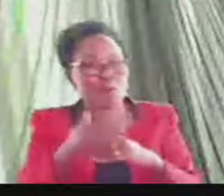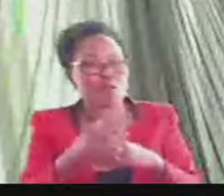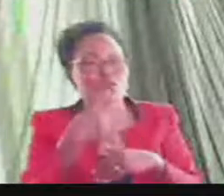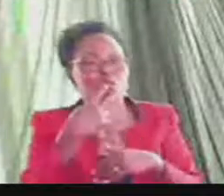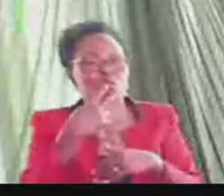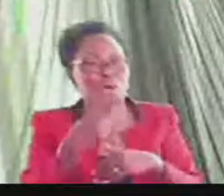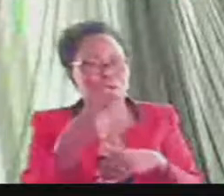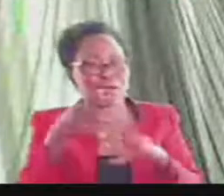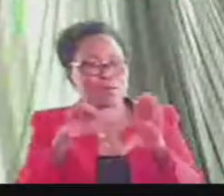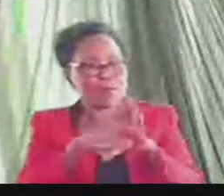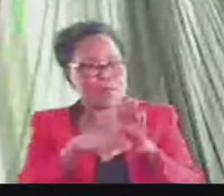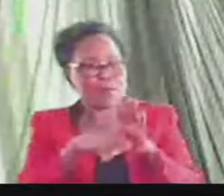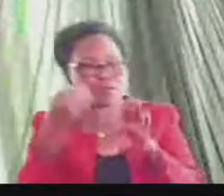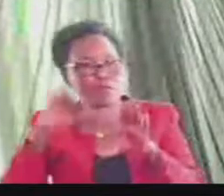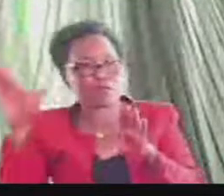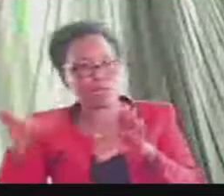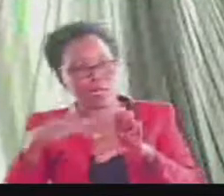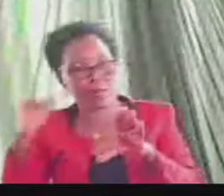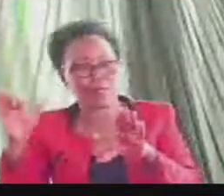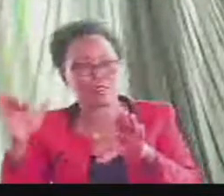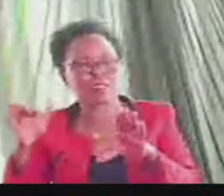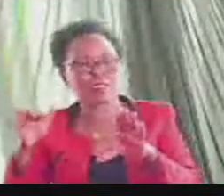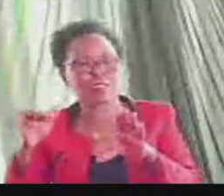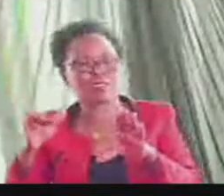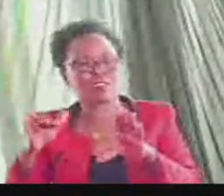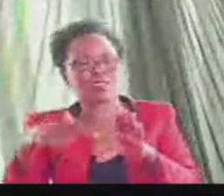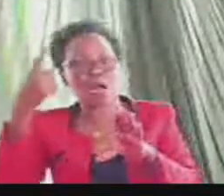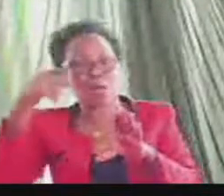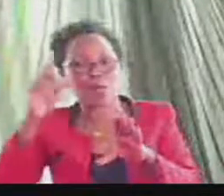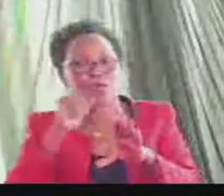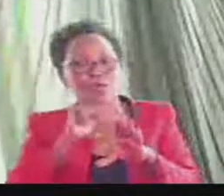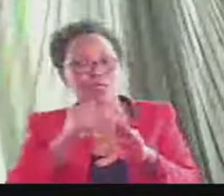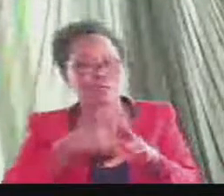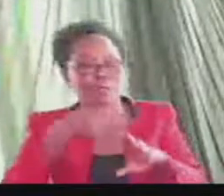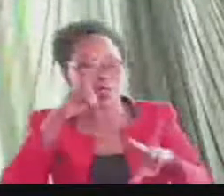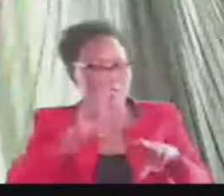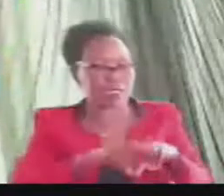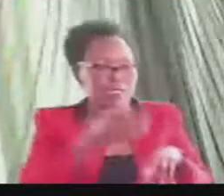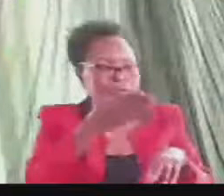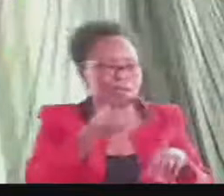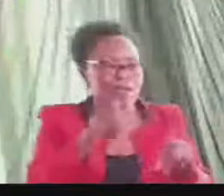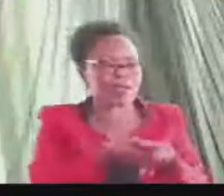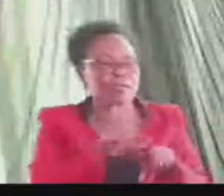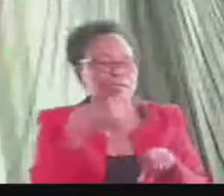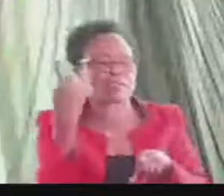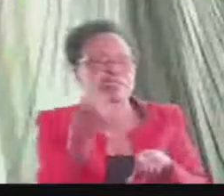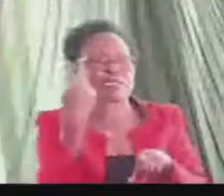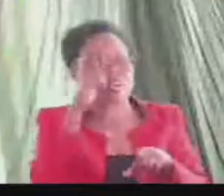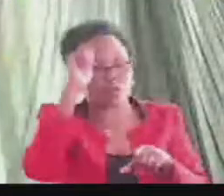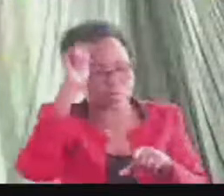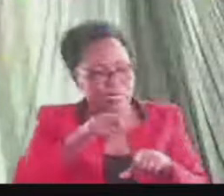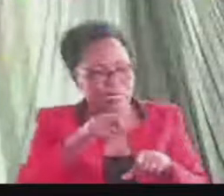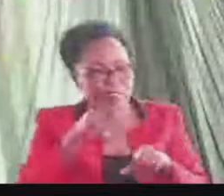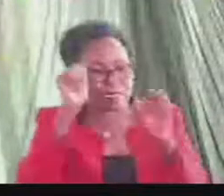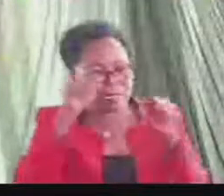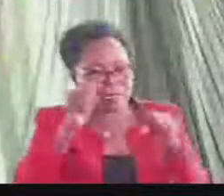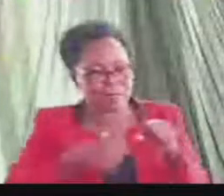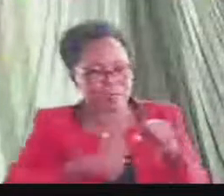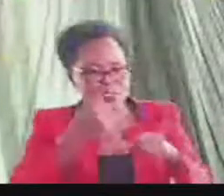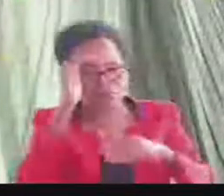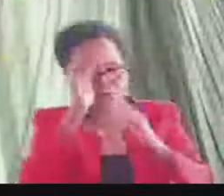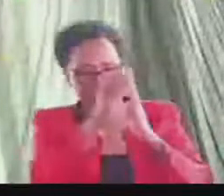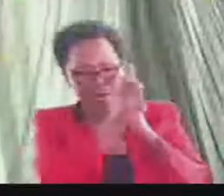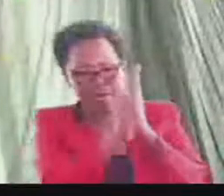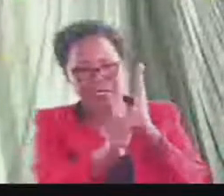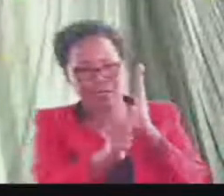legislators, I sit there as a single judge. It's true, I'm the expert in interpretation. I say so.